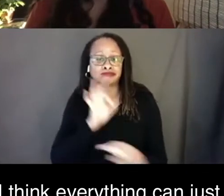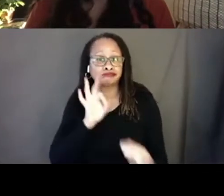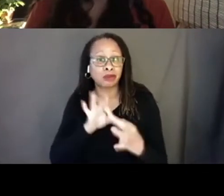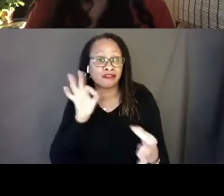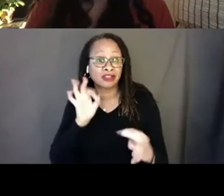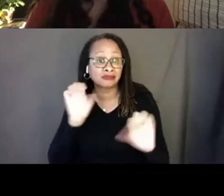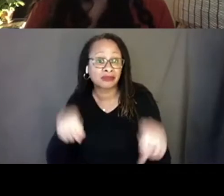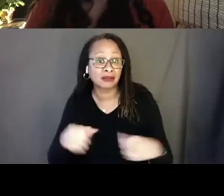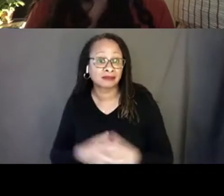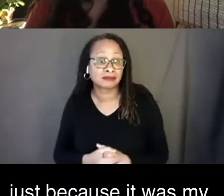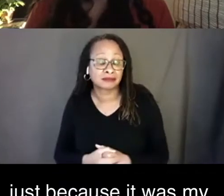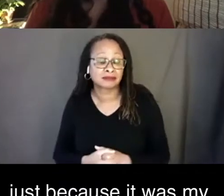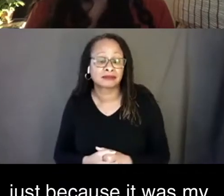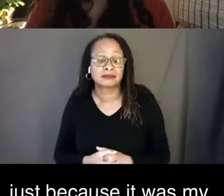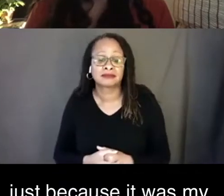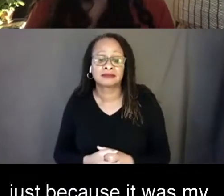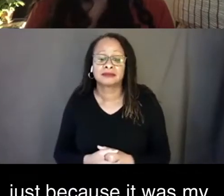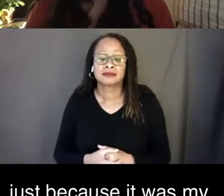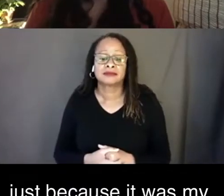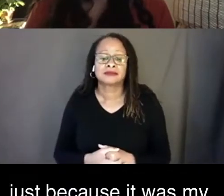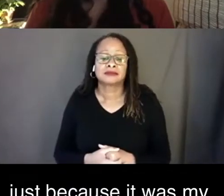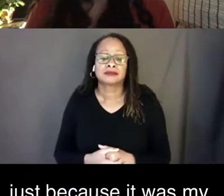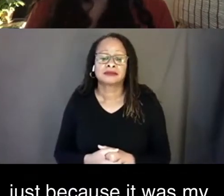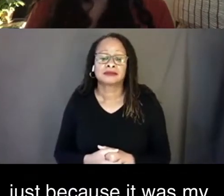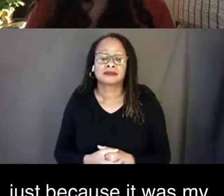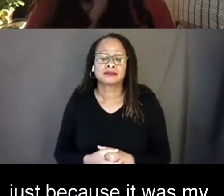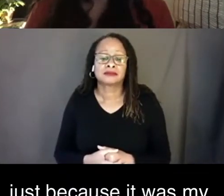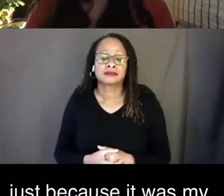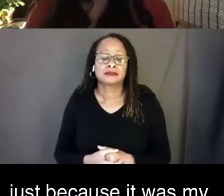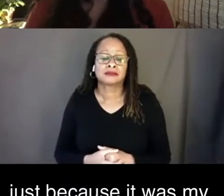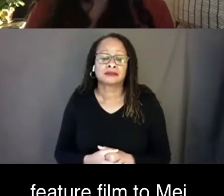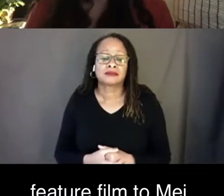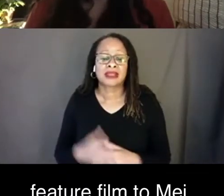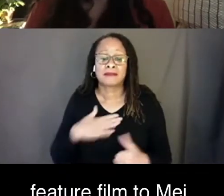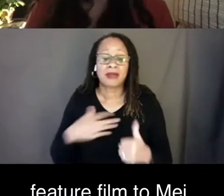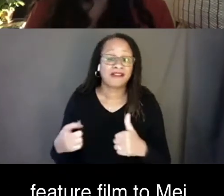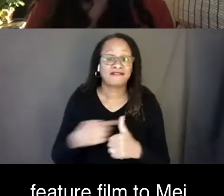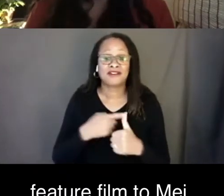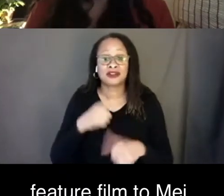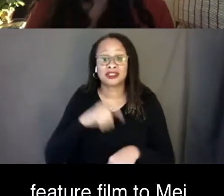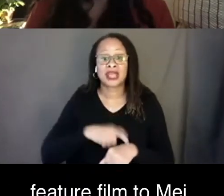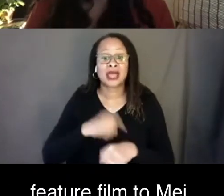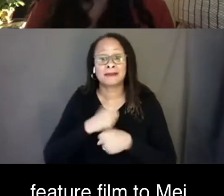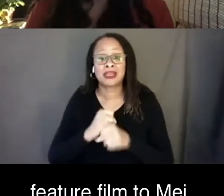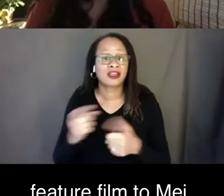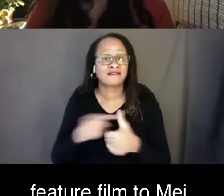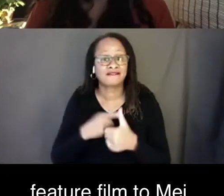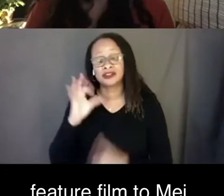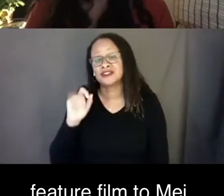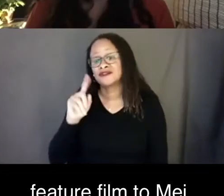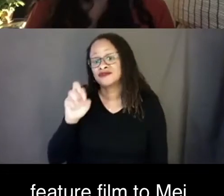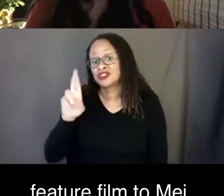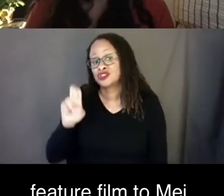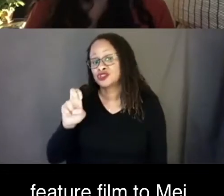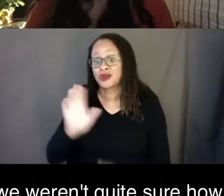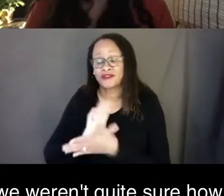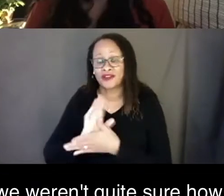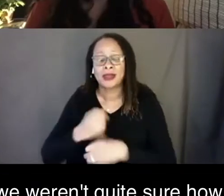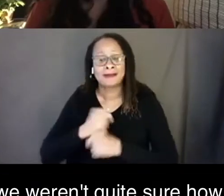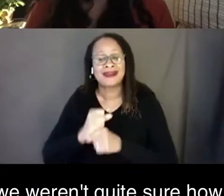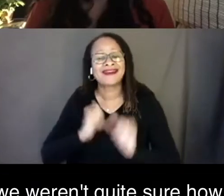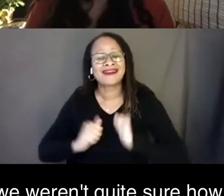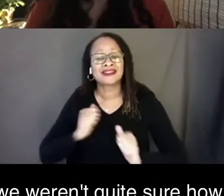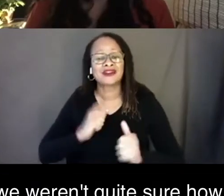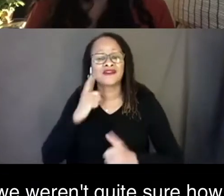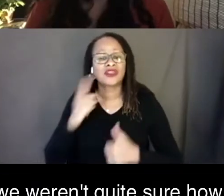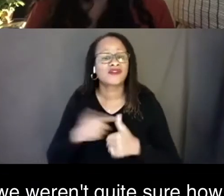think just because it was my first time making a first feature film to May acting for the first time, we weren't